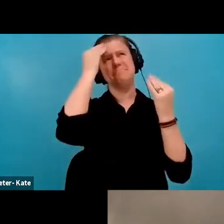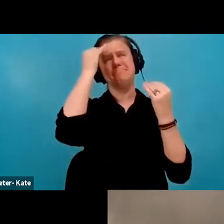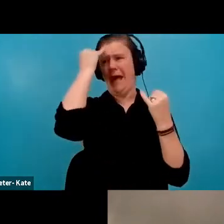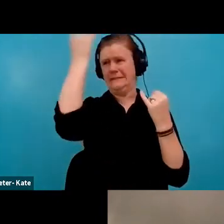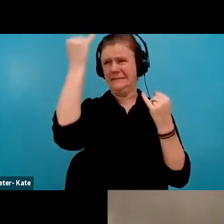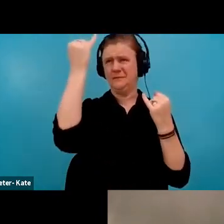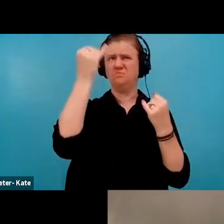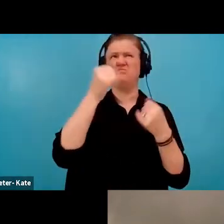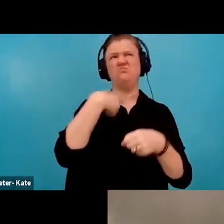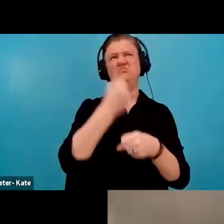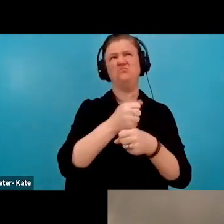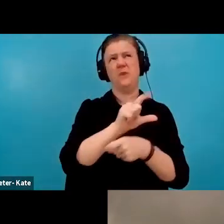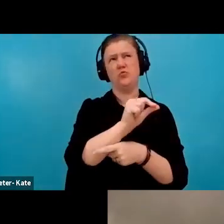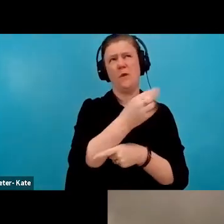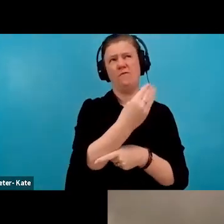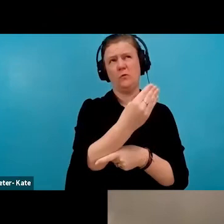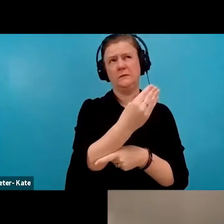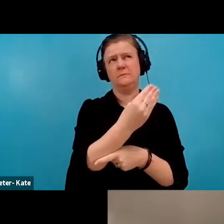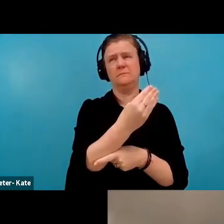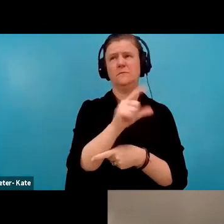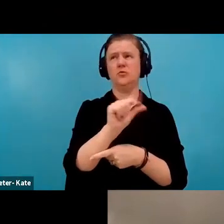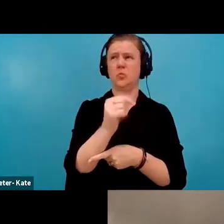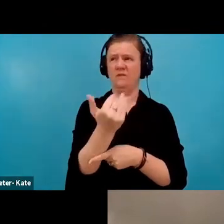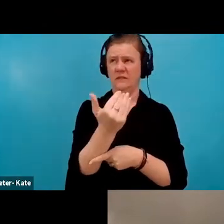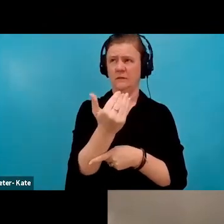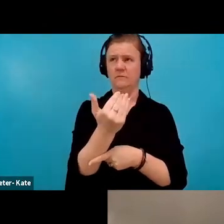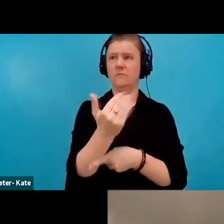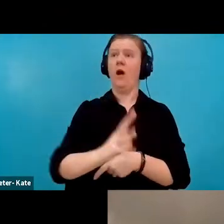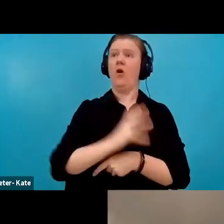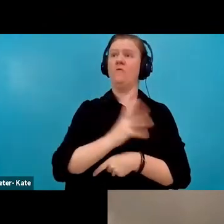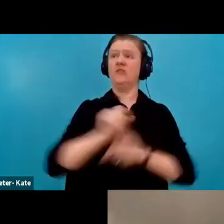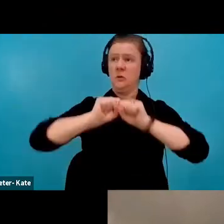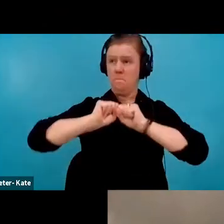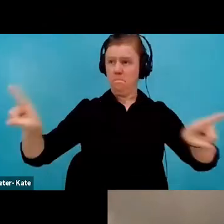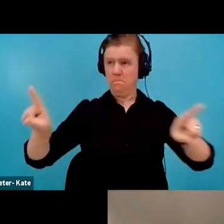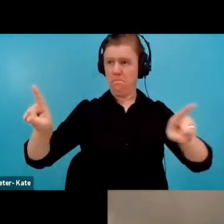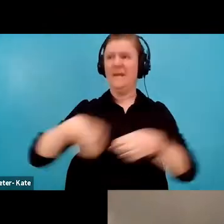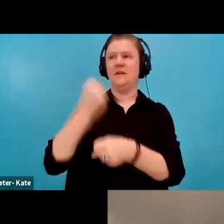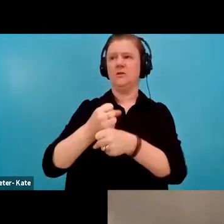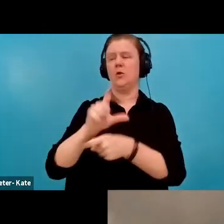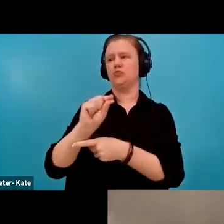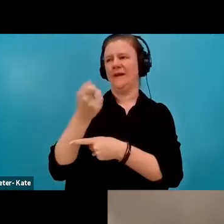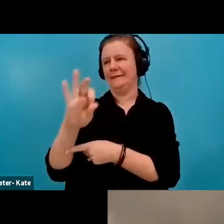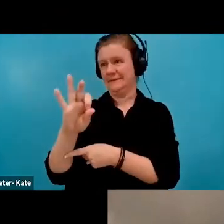15, and released it officially in 2019, or very early 2019.